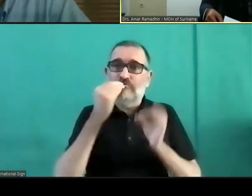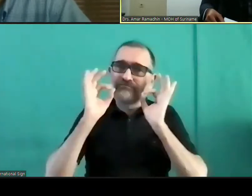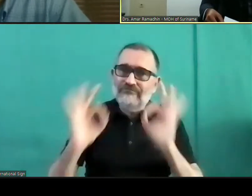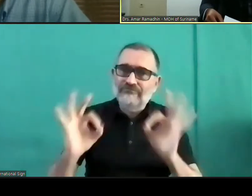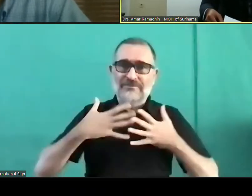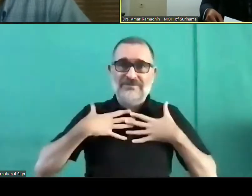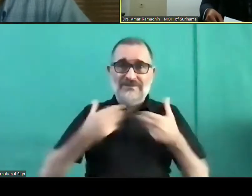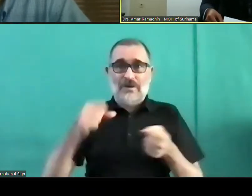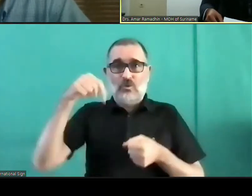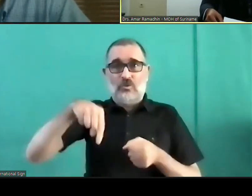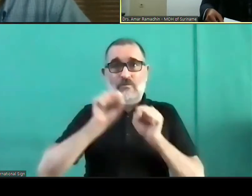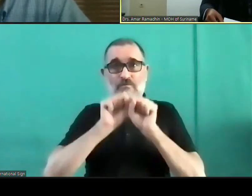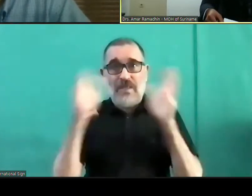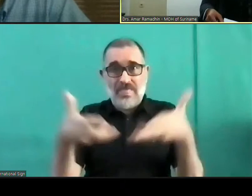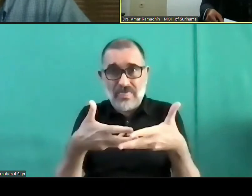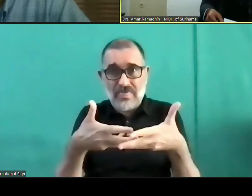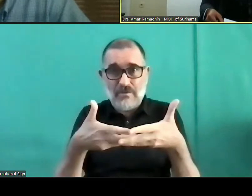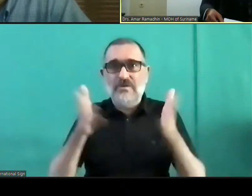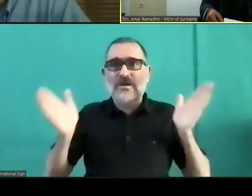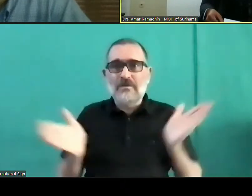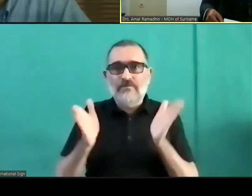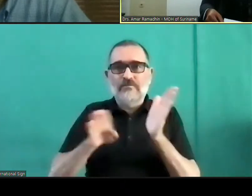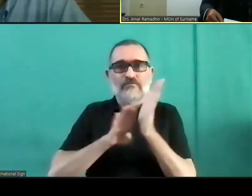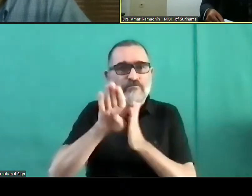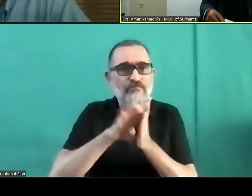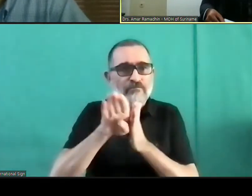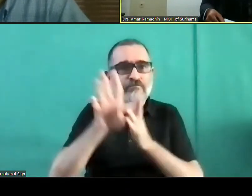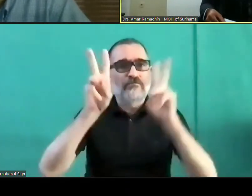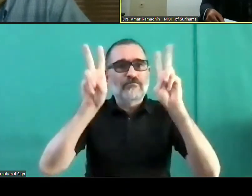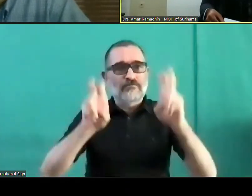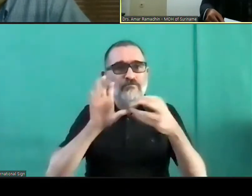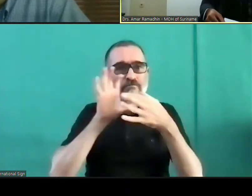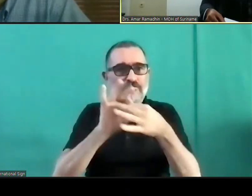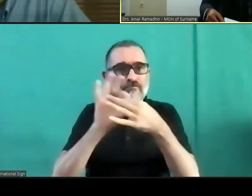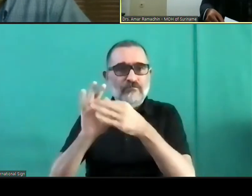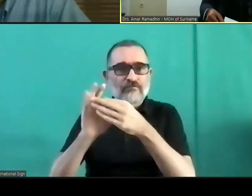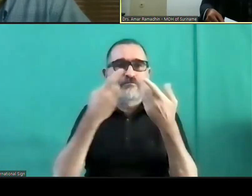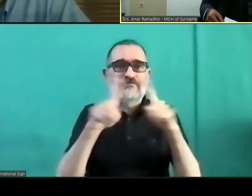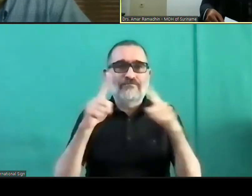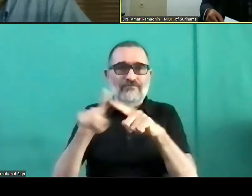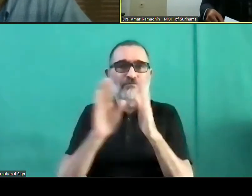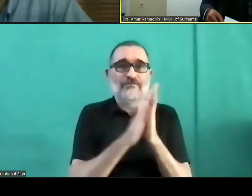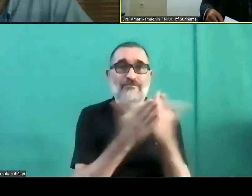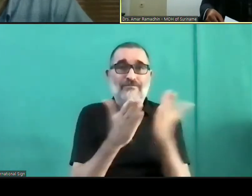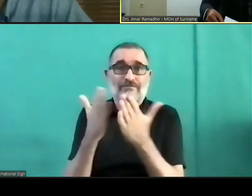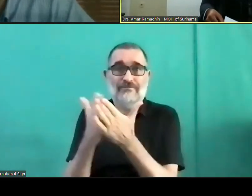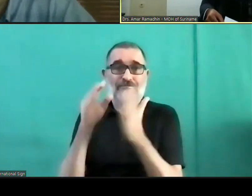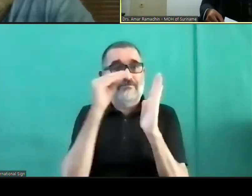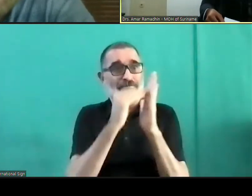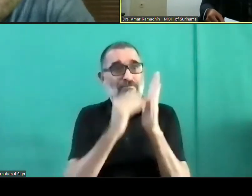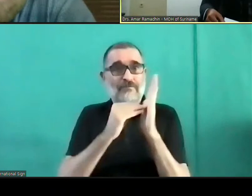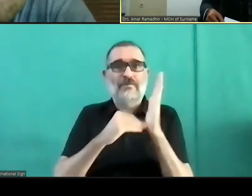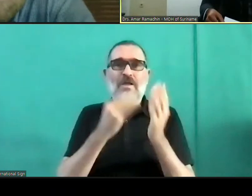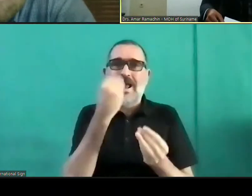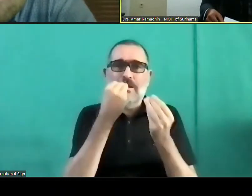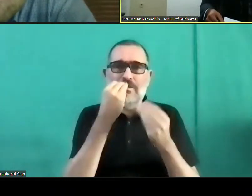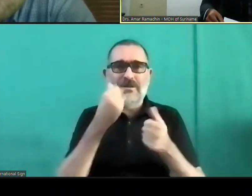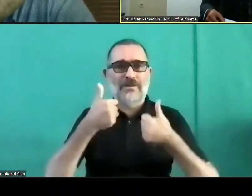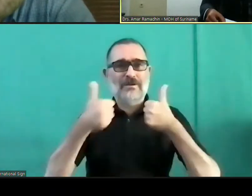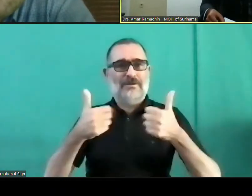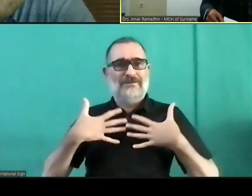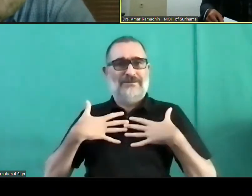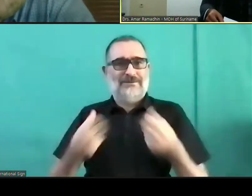and how they can do it the best way. This video has also been shared by WhatsApp and broadcasted on various